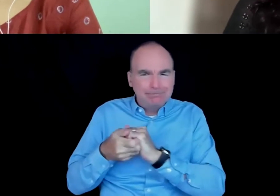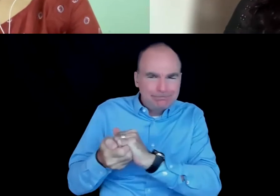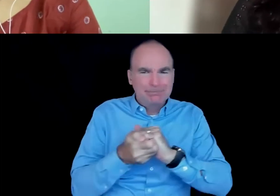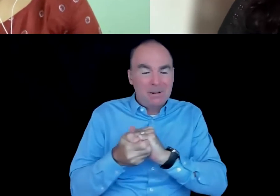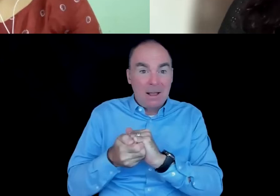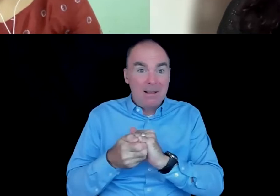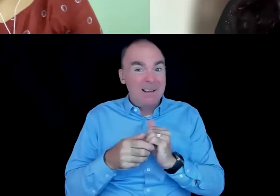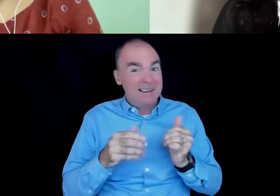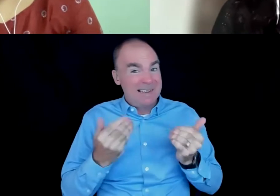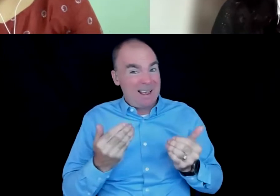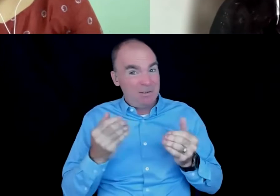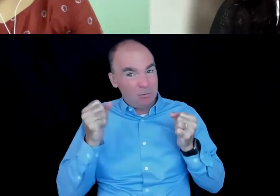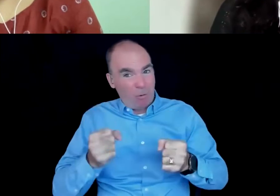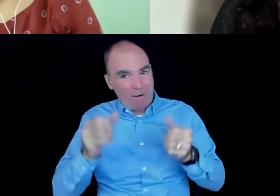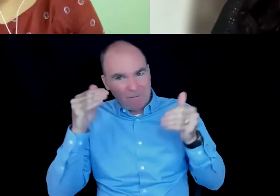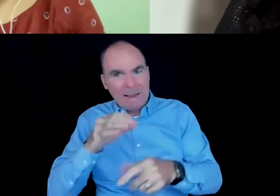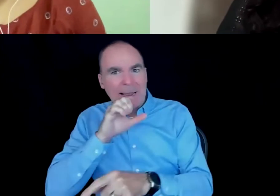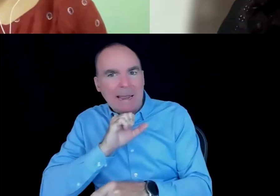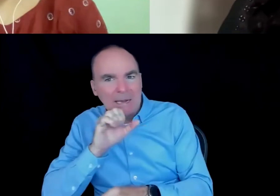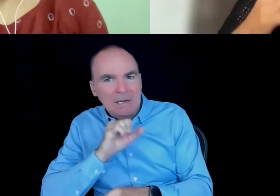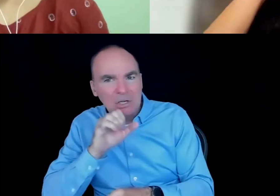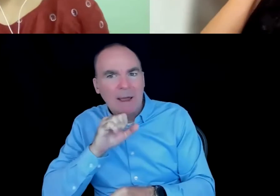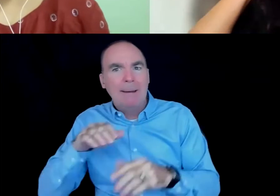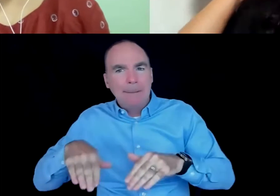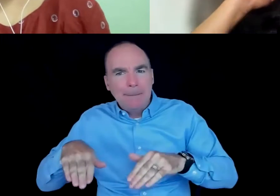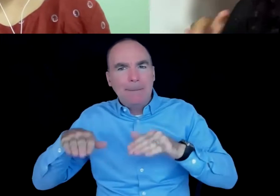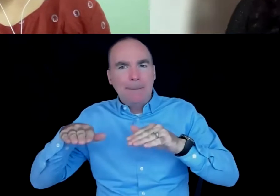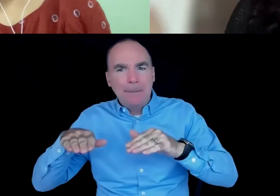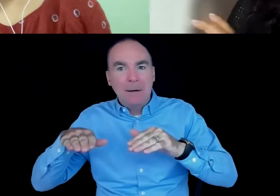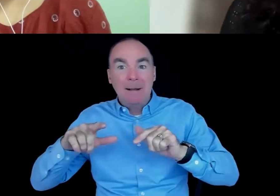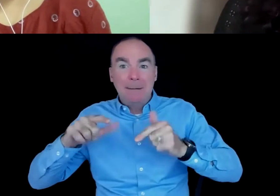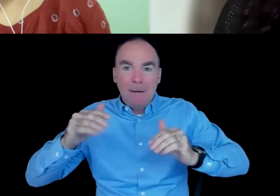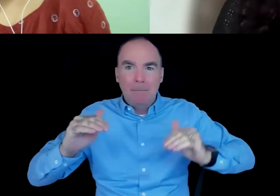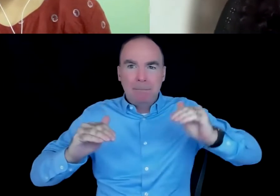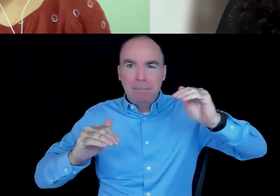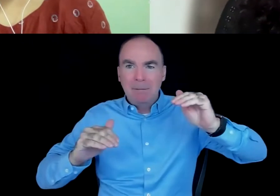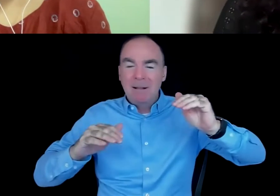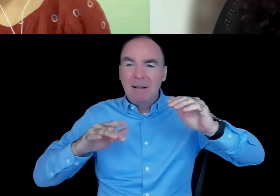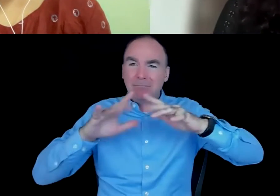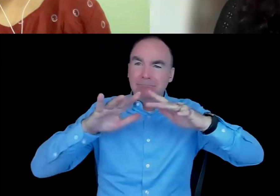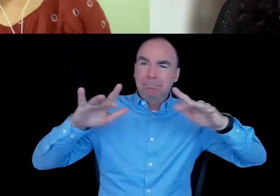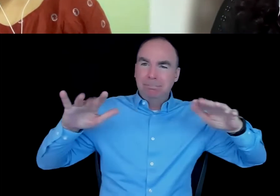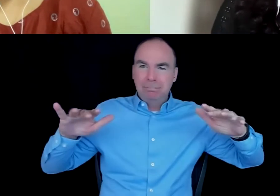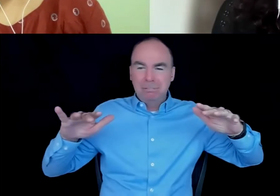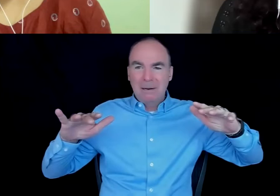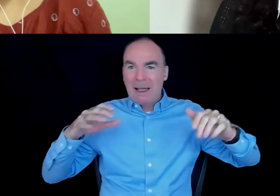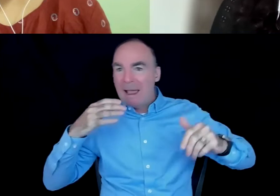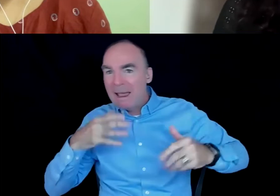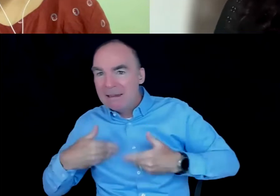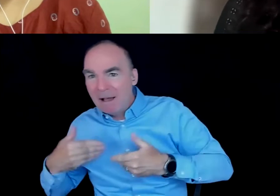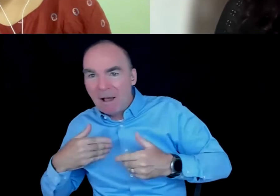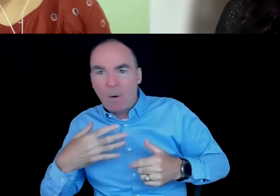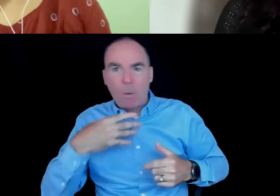lot of focus on working across the lifespan. But this is it's a really important conversation to bring into that discussion, because taking